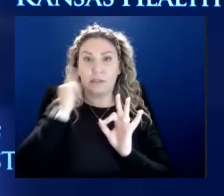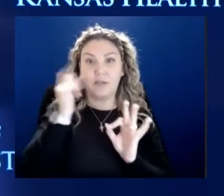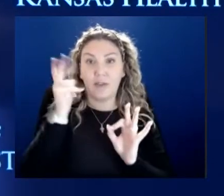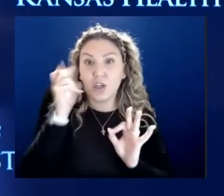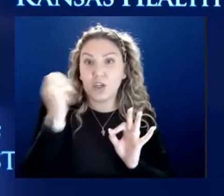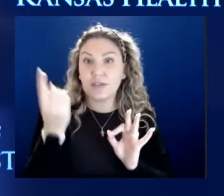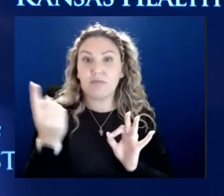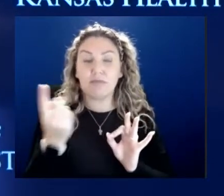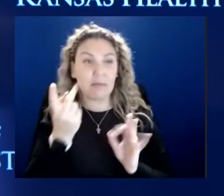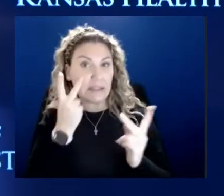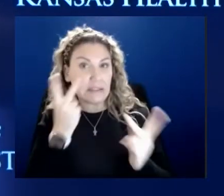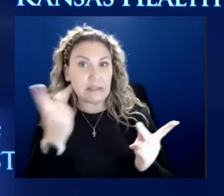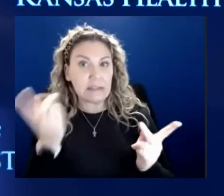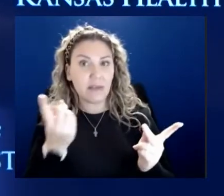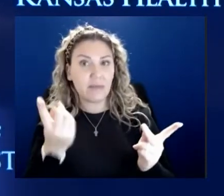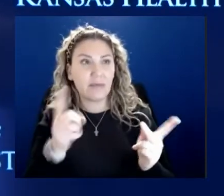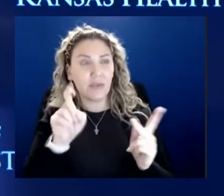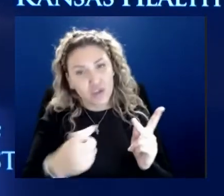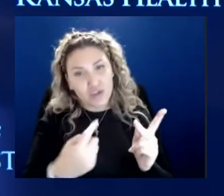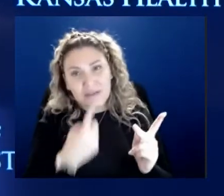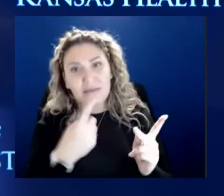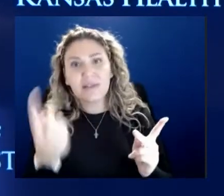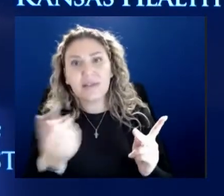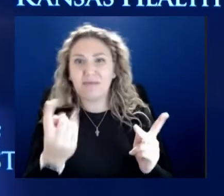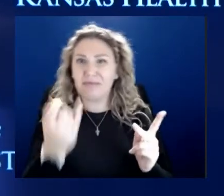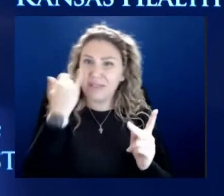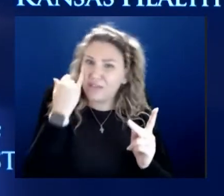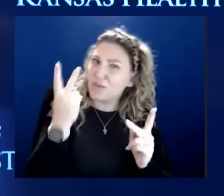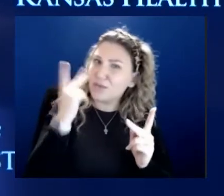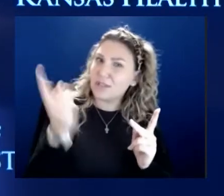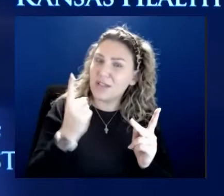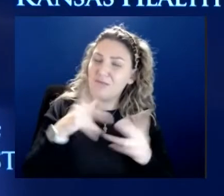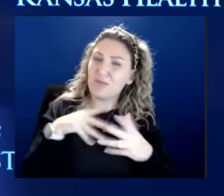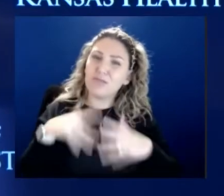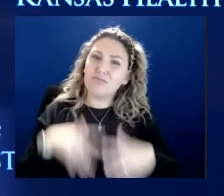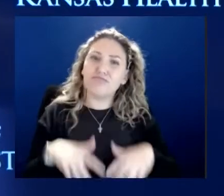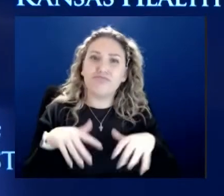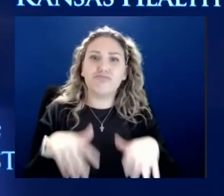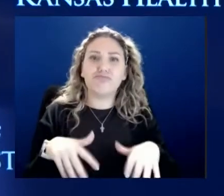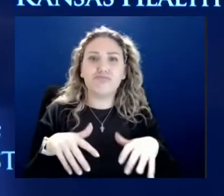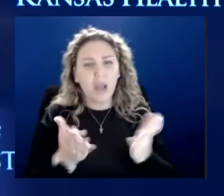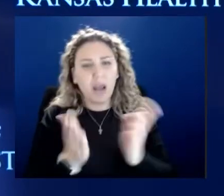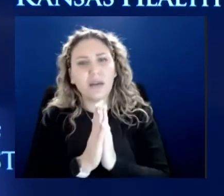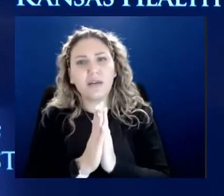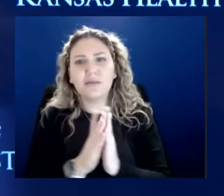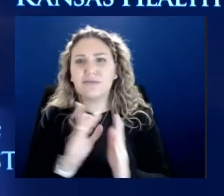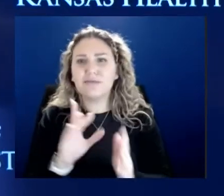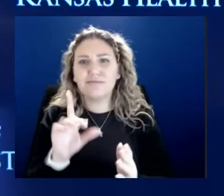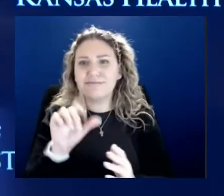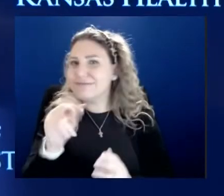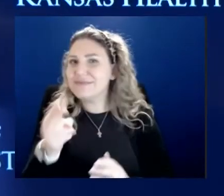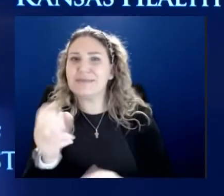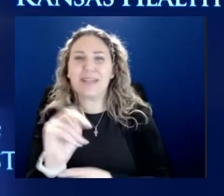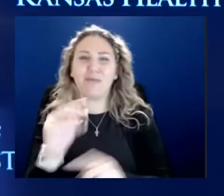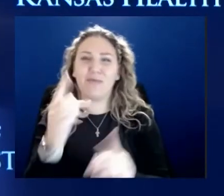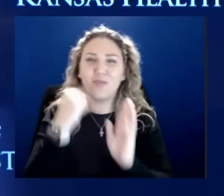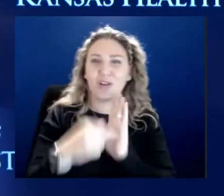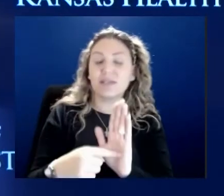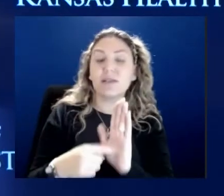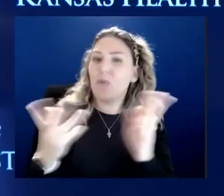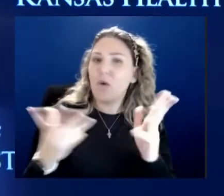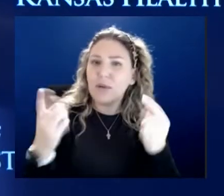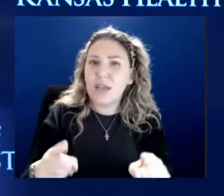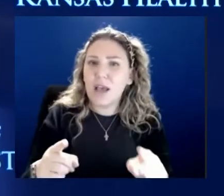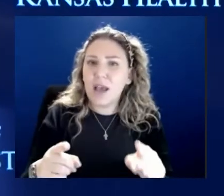say something. If you see someone that's looking kind of down, I'm going to use Damon, what's happening, what's going on, to have that conversation with people, because